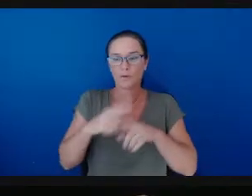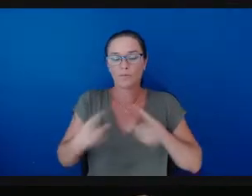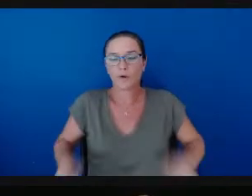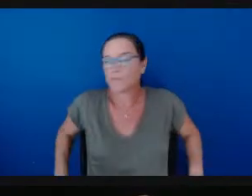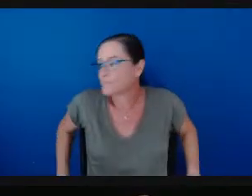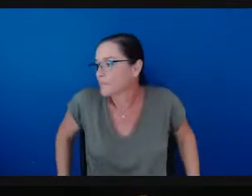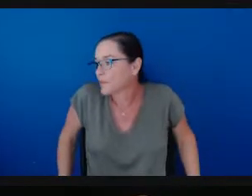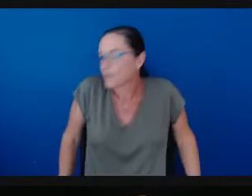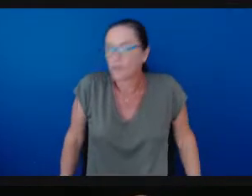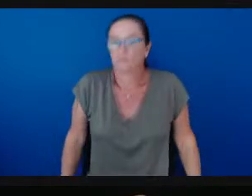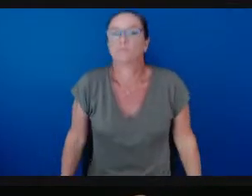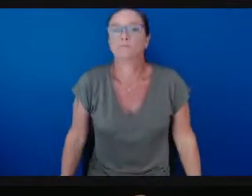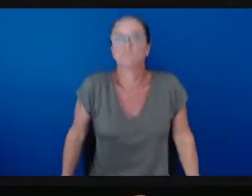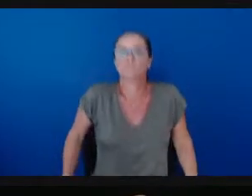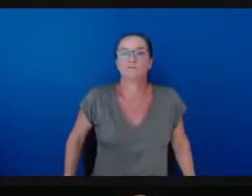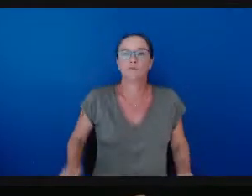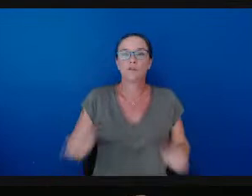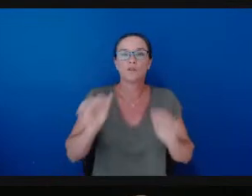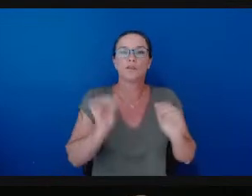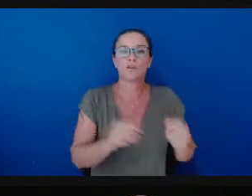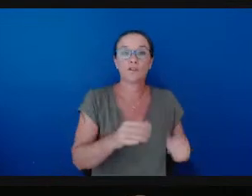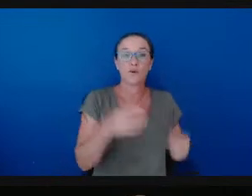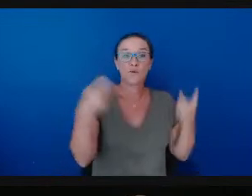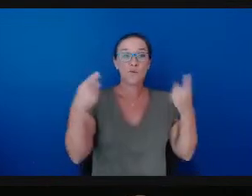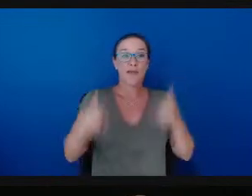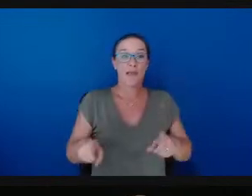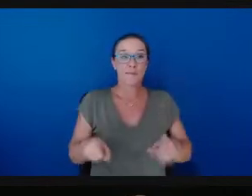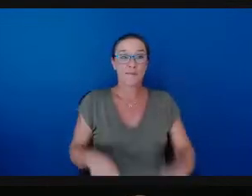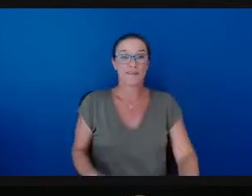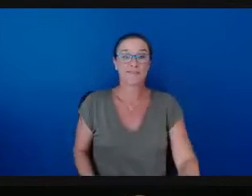What happened, in fact, as